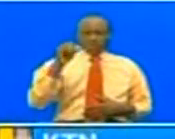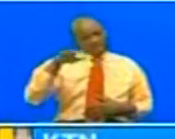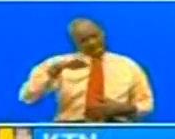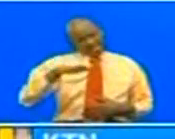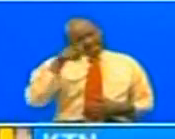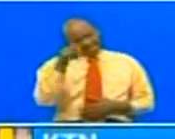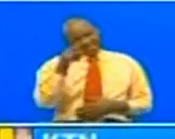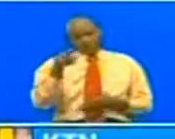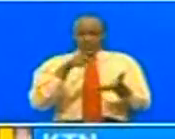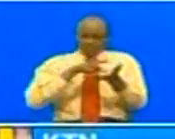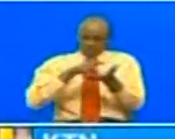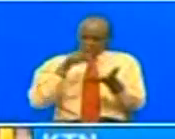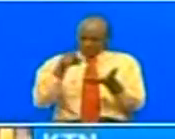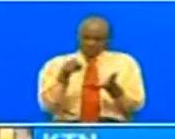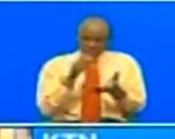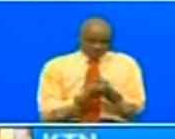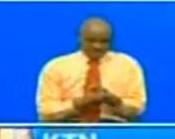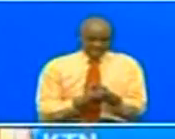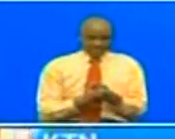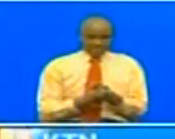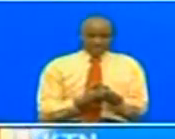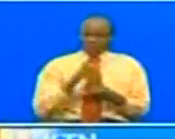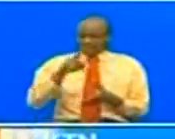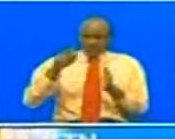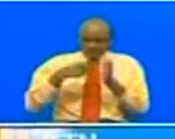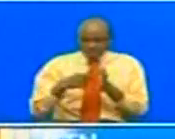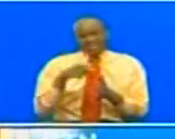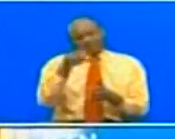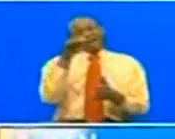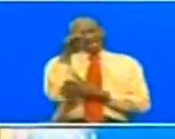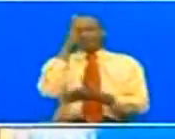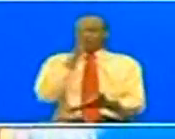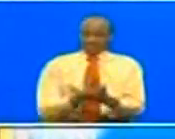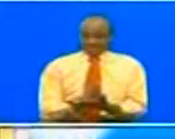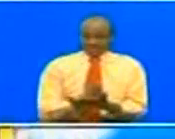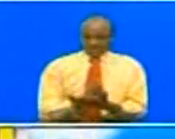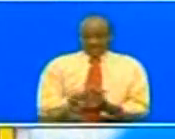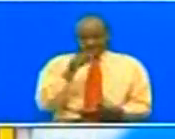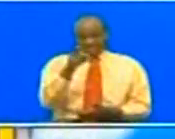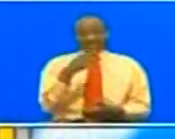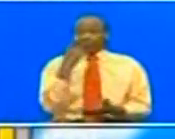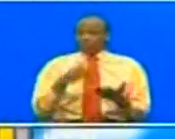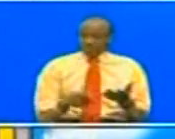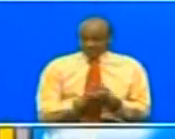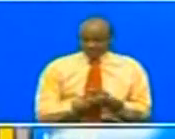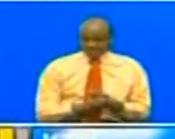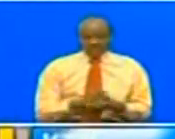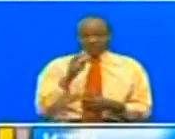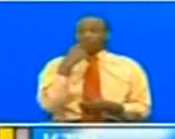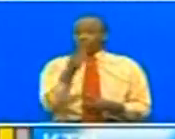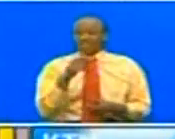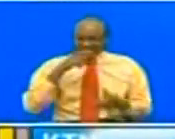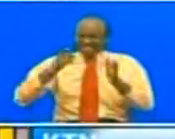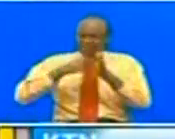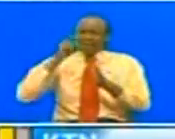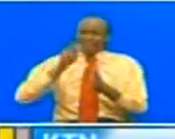lead poisoning from the metal refinery EPZ Limited are still seeking justice. The polluter pays principle, which would have compelled the company